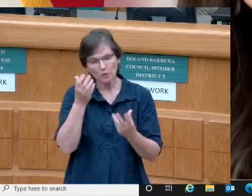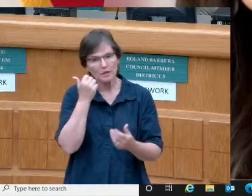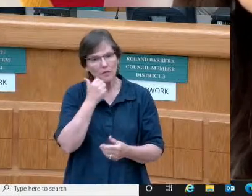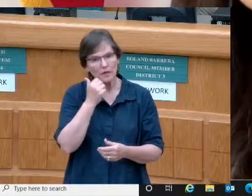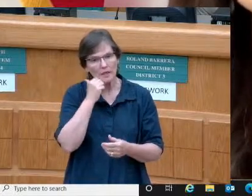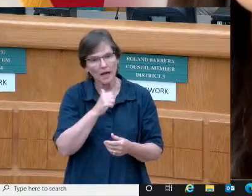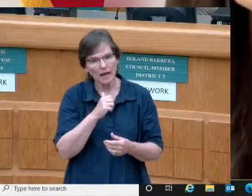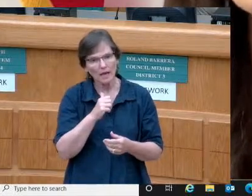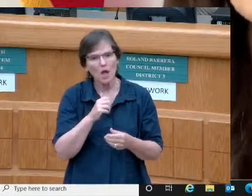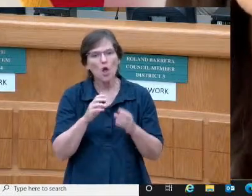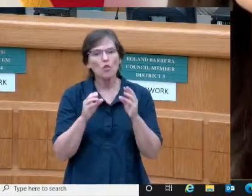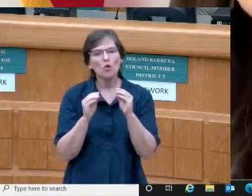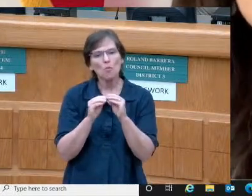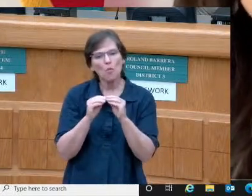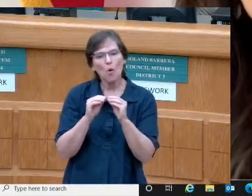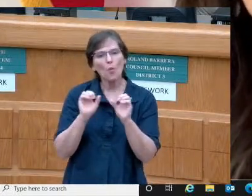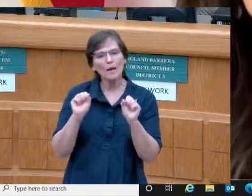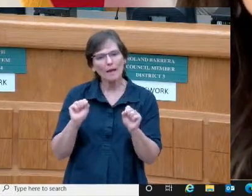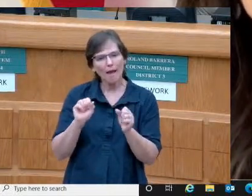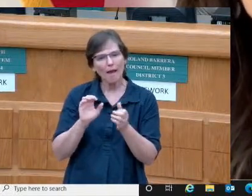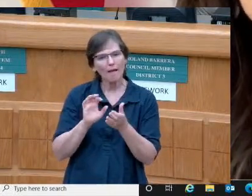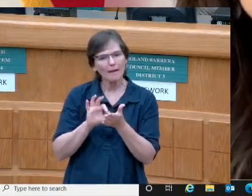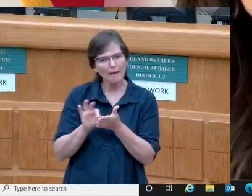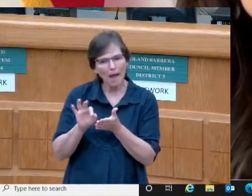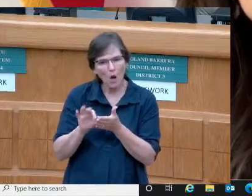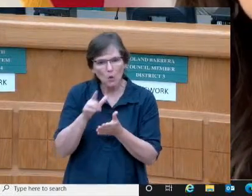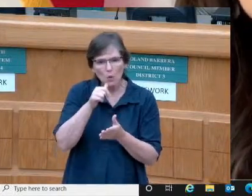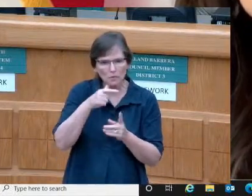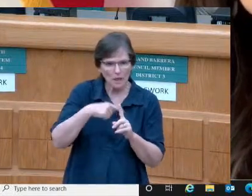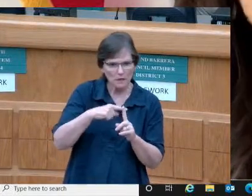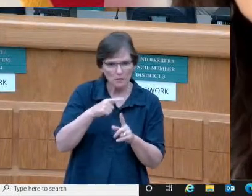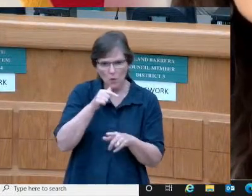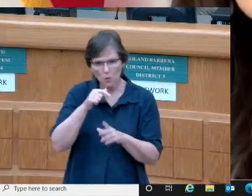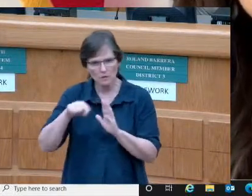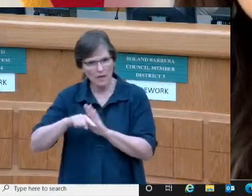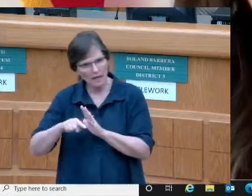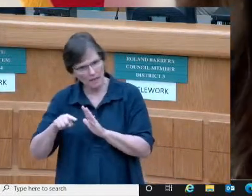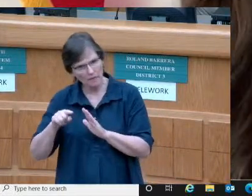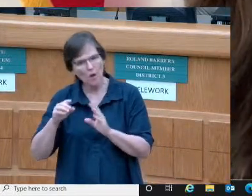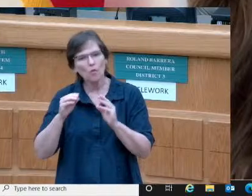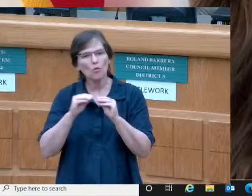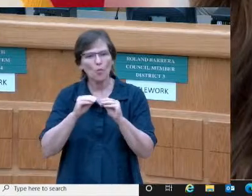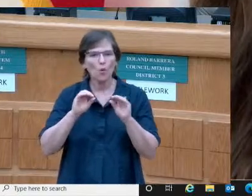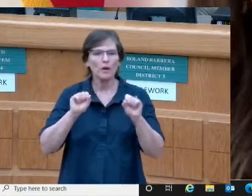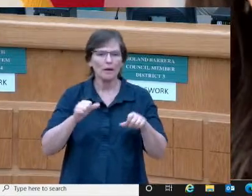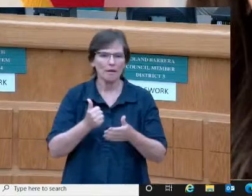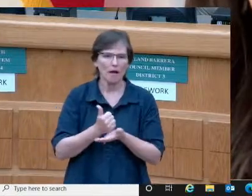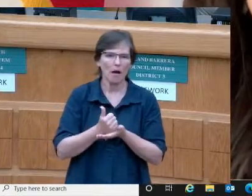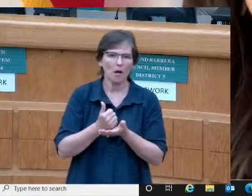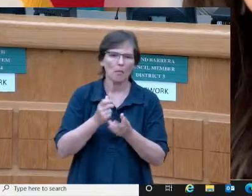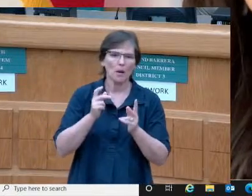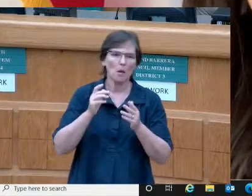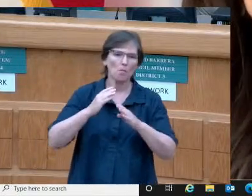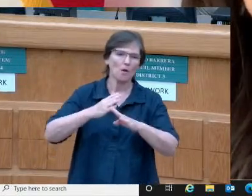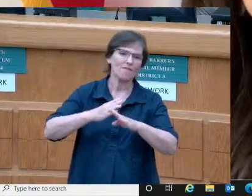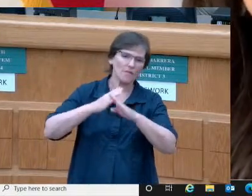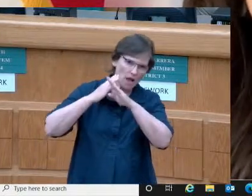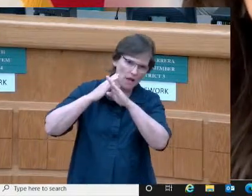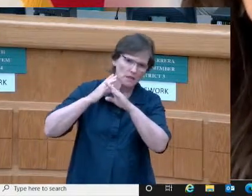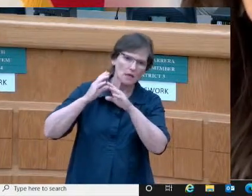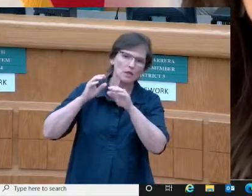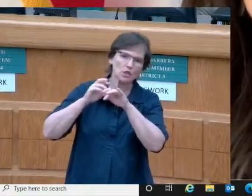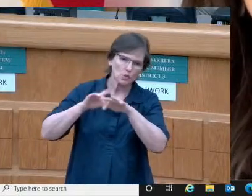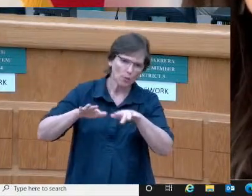get, the more we can understand what's happening in our community. Finally, let me give my last set of praise to the